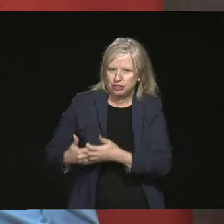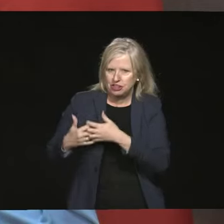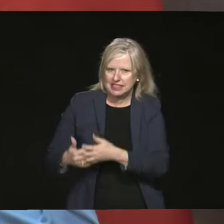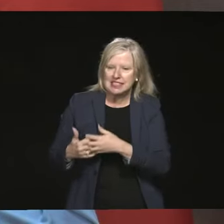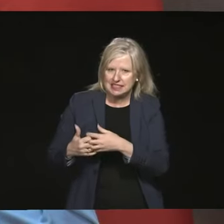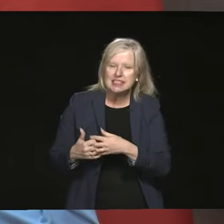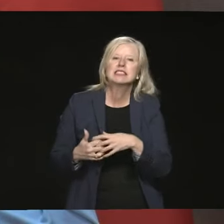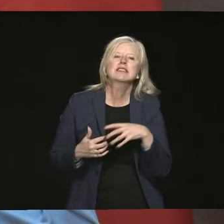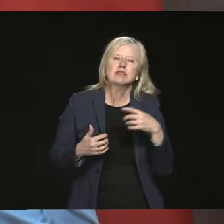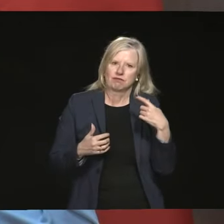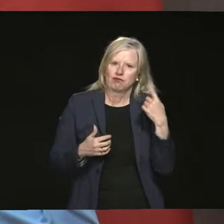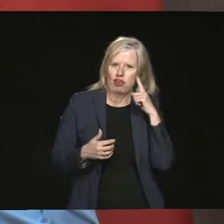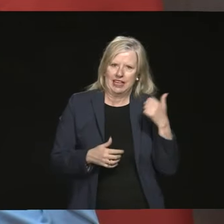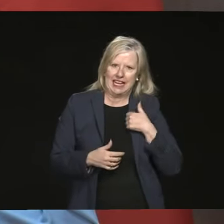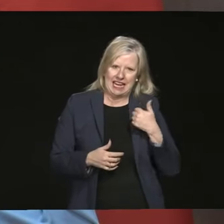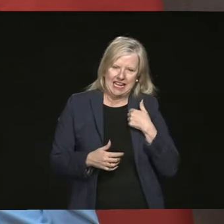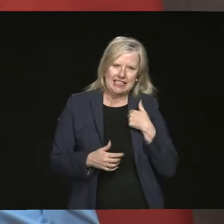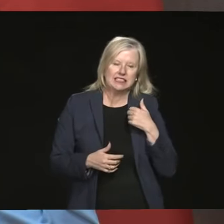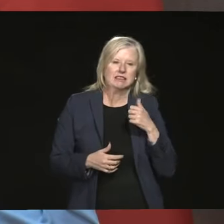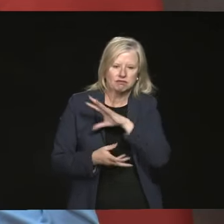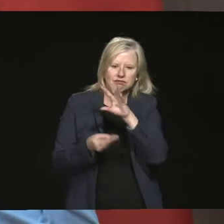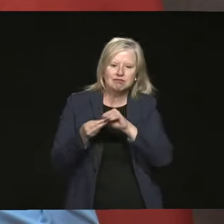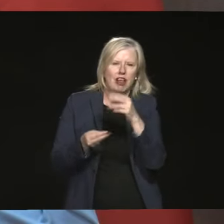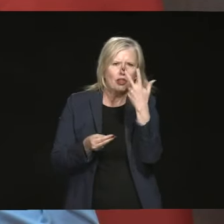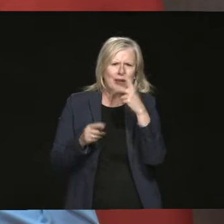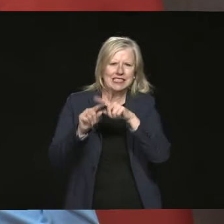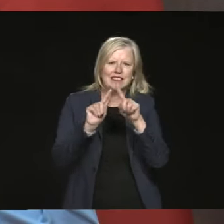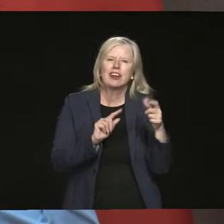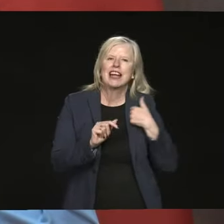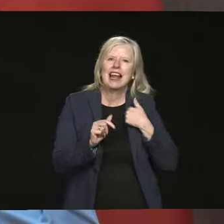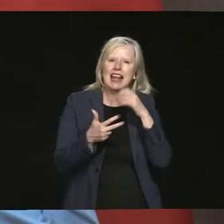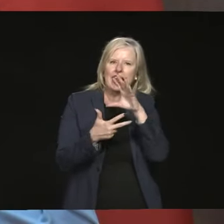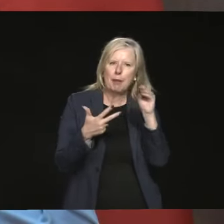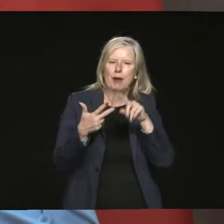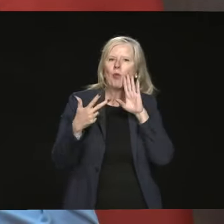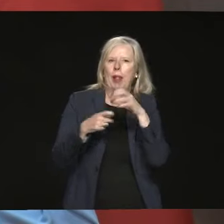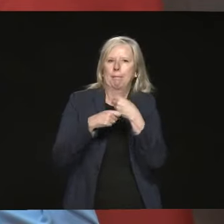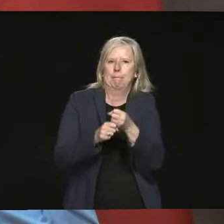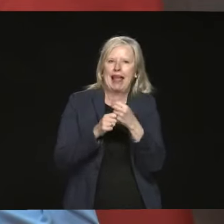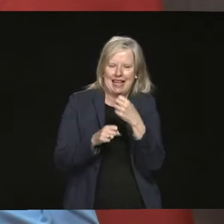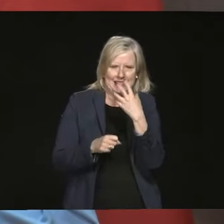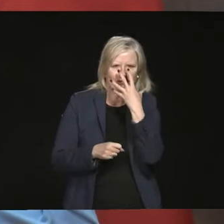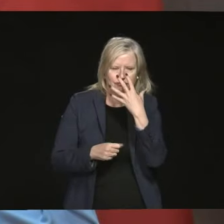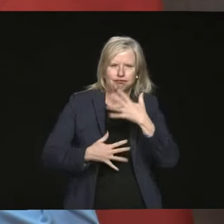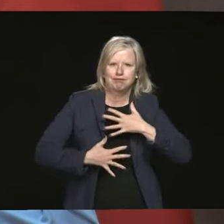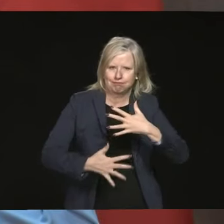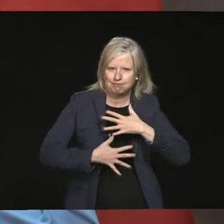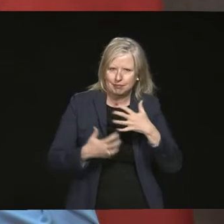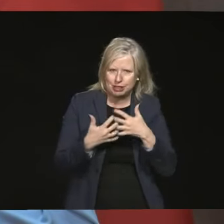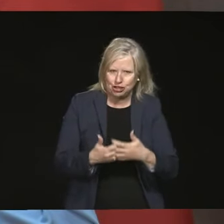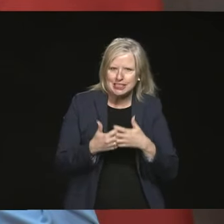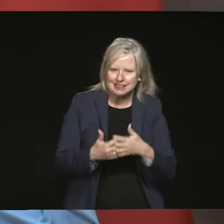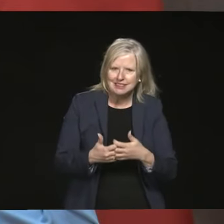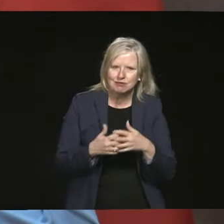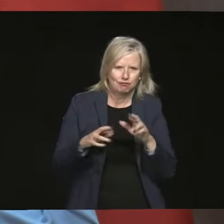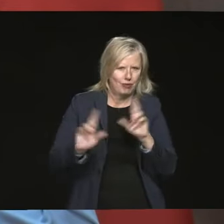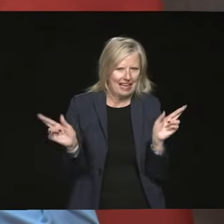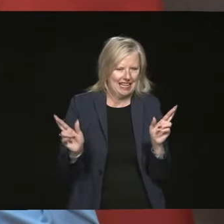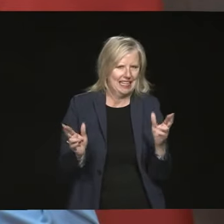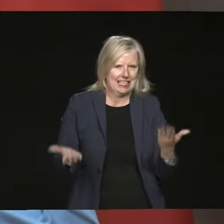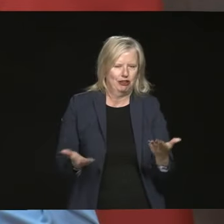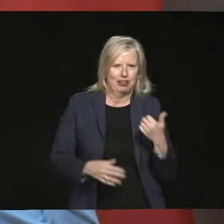are Canadian companies that will be manufacturing these life-saving machines right here at home. These are